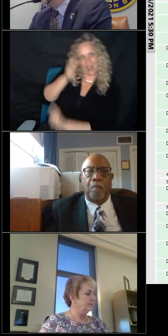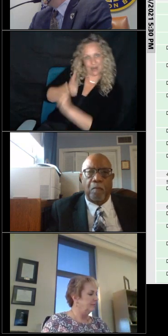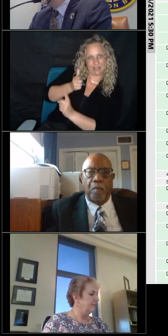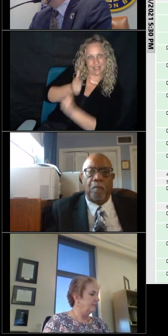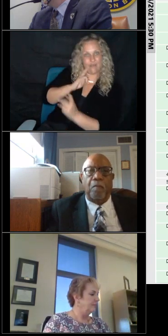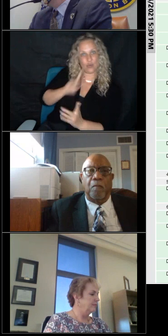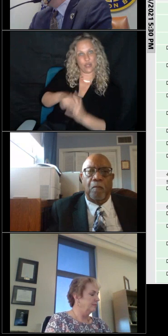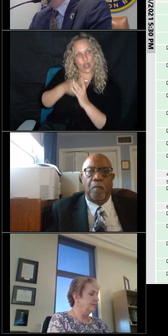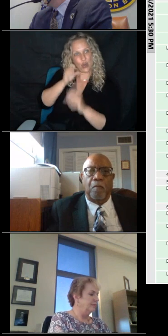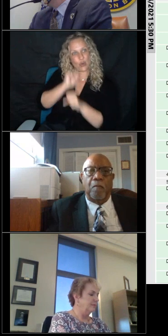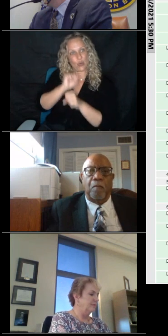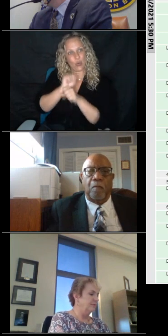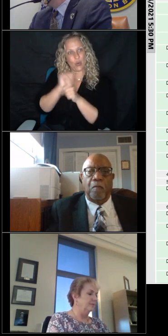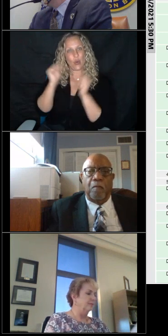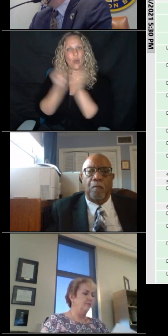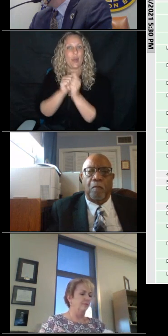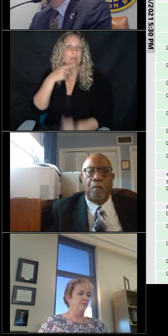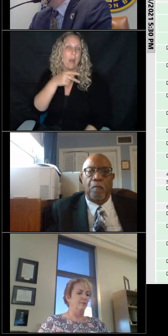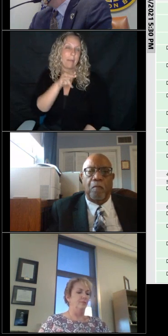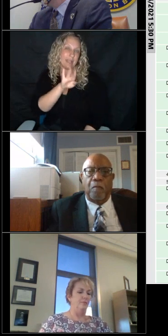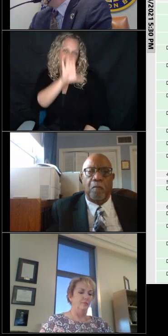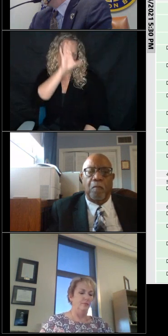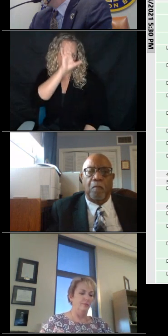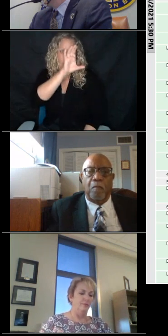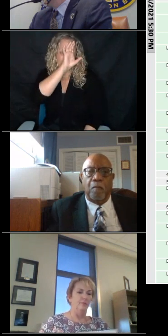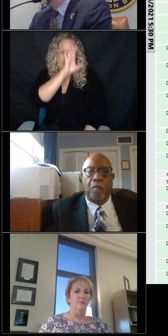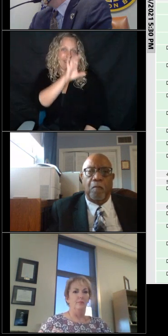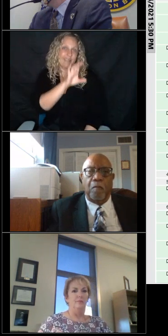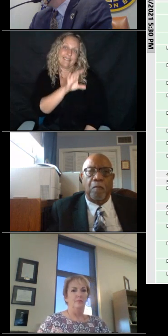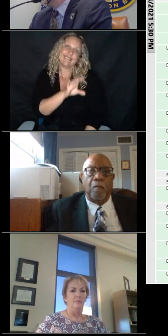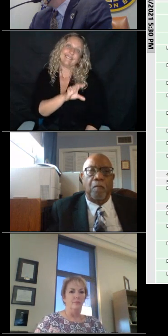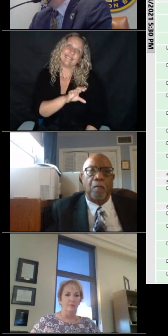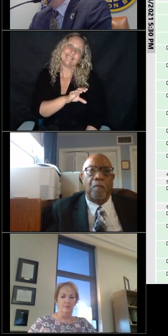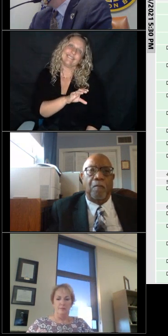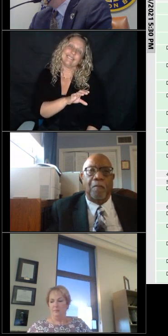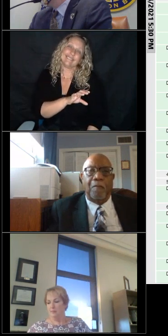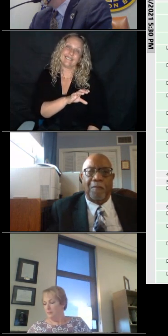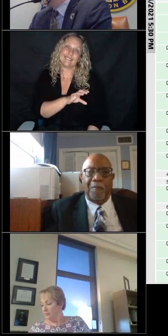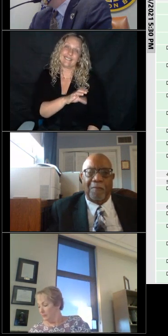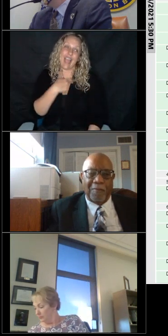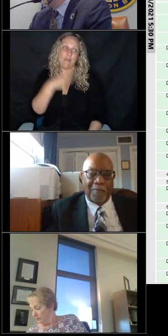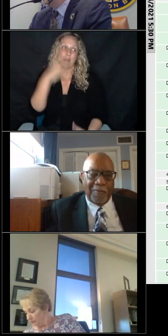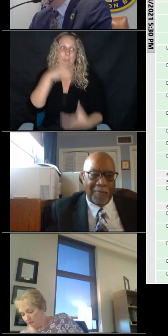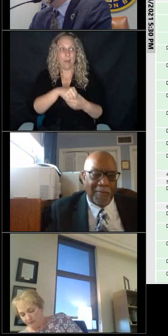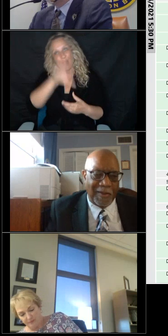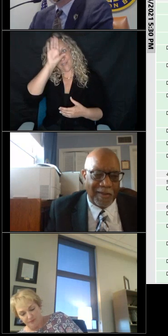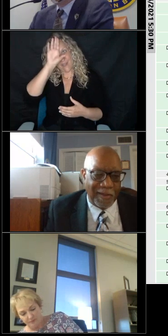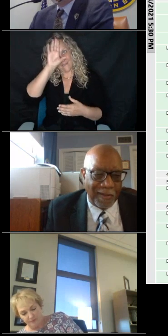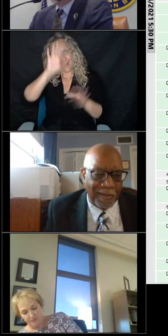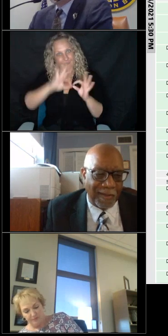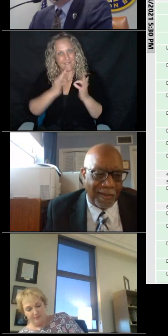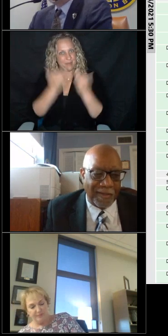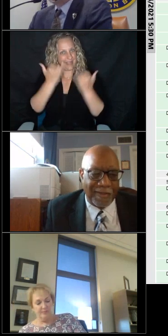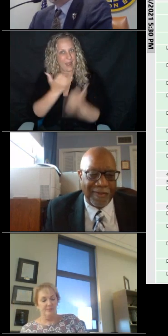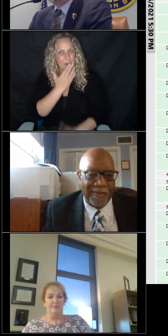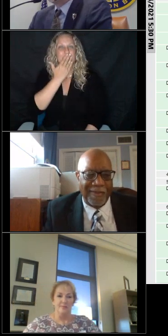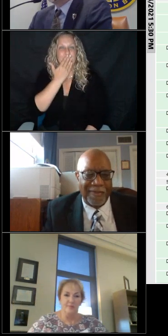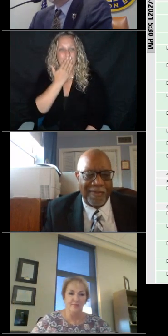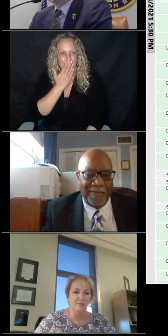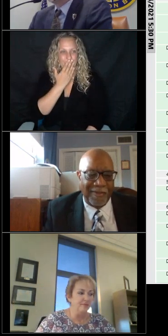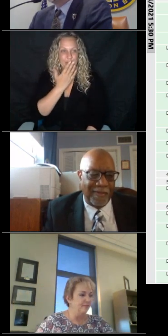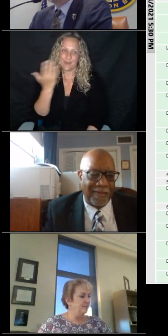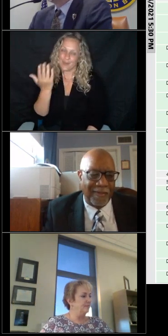to work with Palm Beach County Fire Rescue starting May 24th. So I am part of that whole firefighter family now.